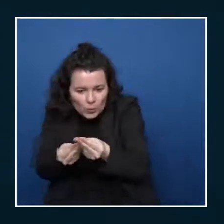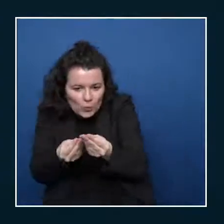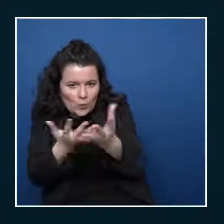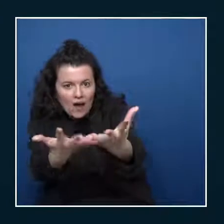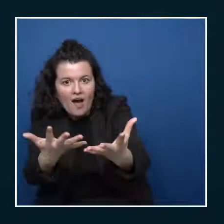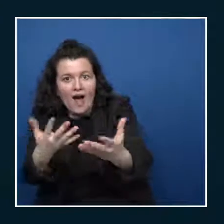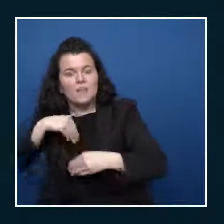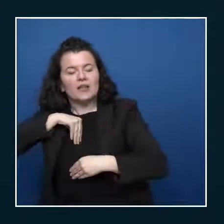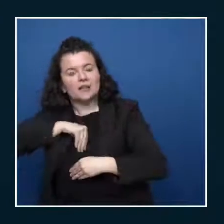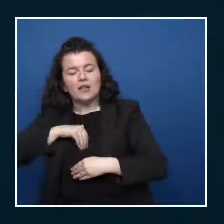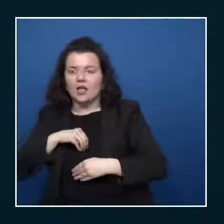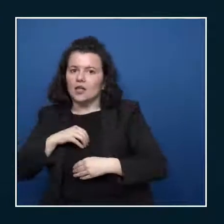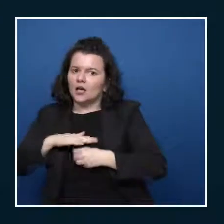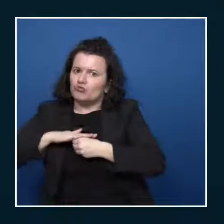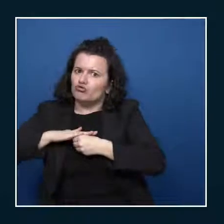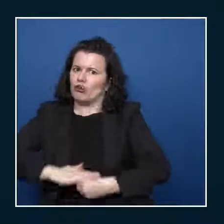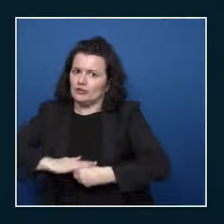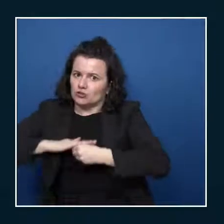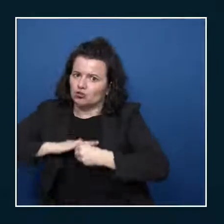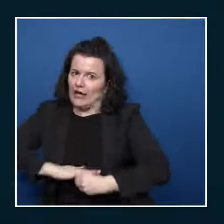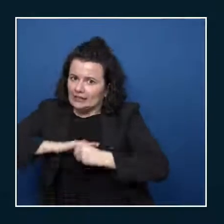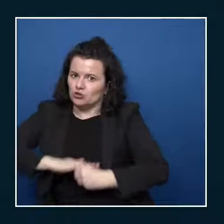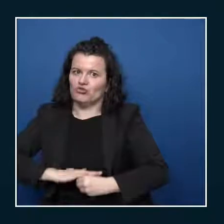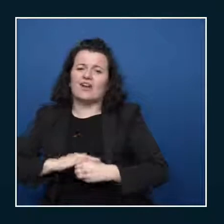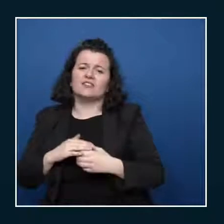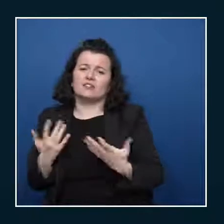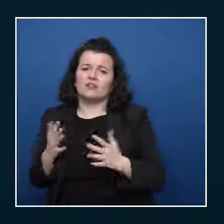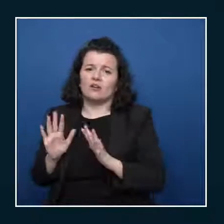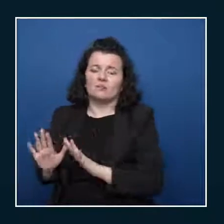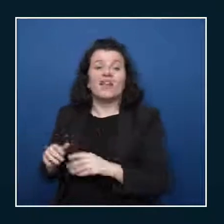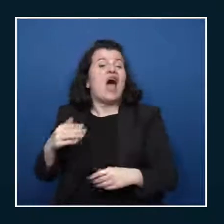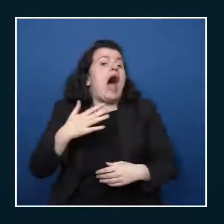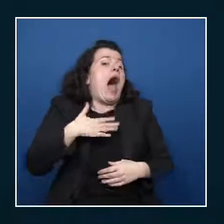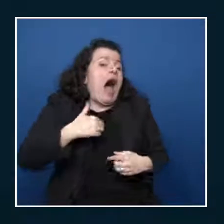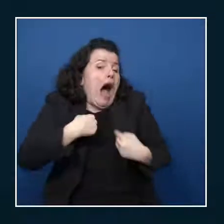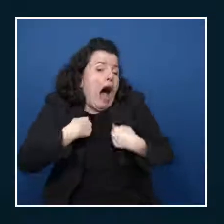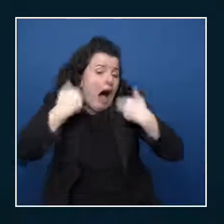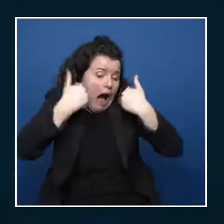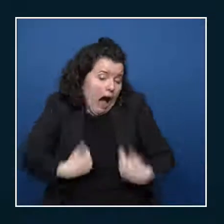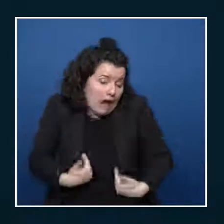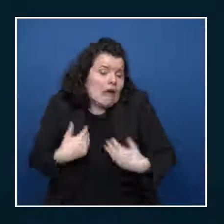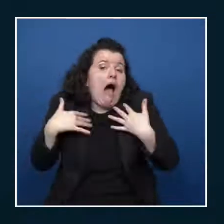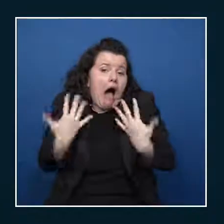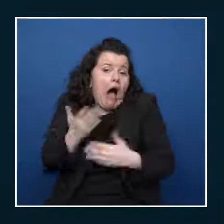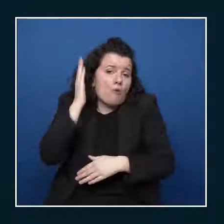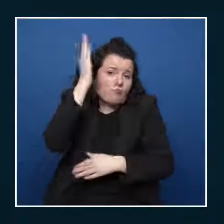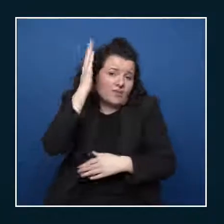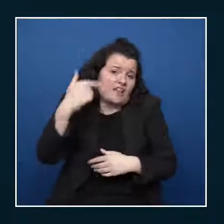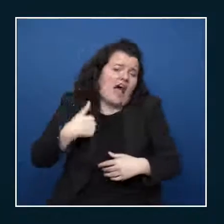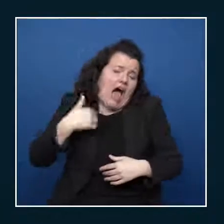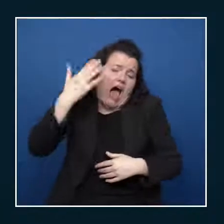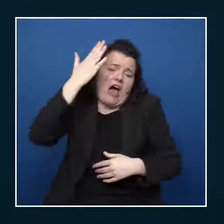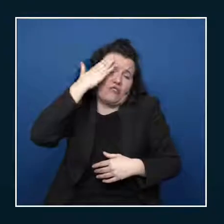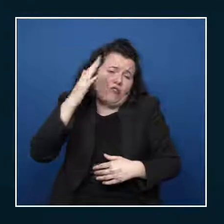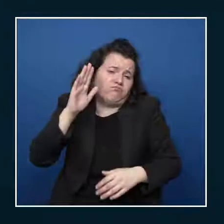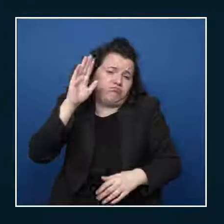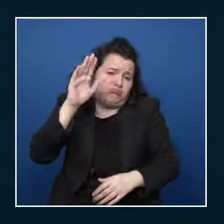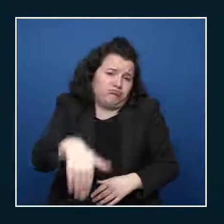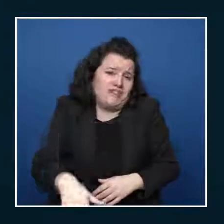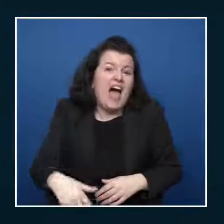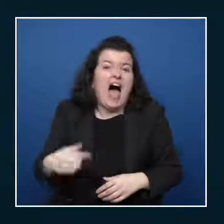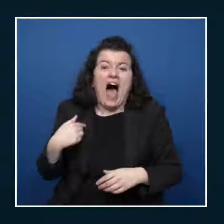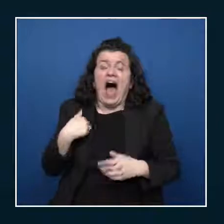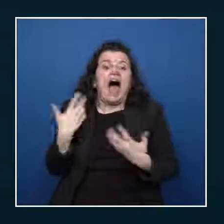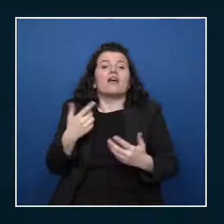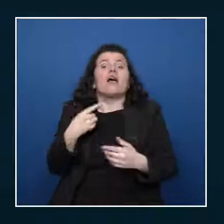For me, my presentation style is way different, right? I know that the worst thing that can happen is I'm going to say something